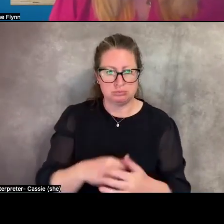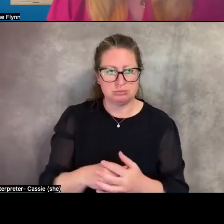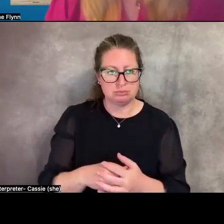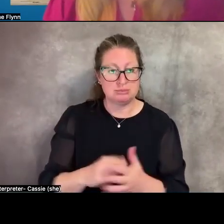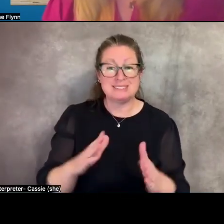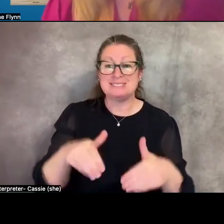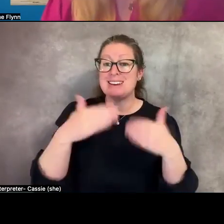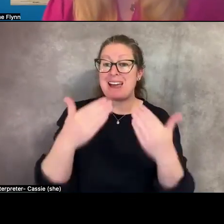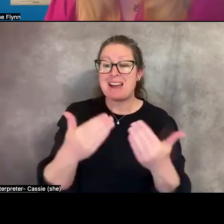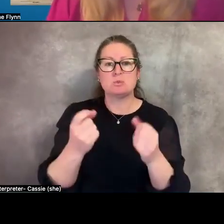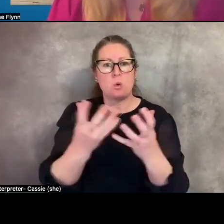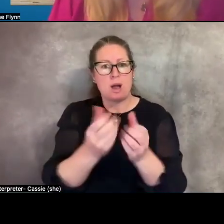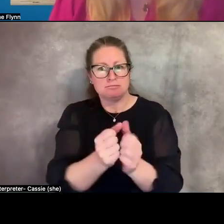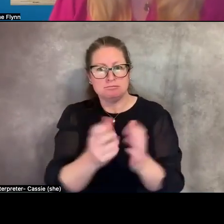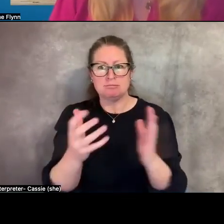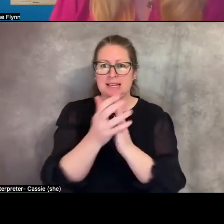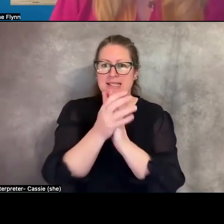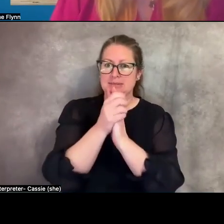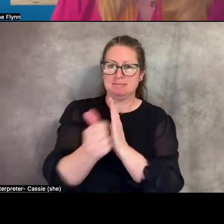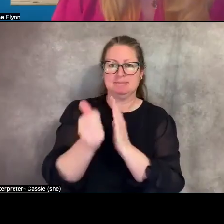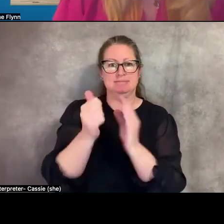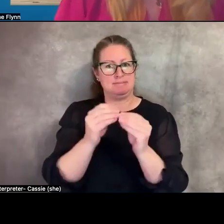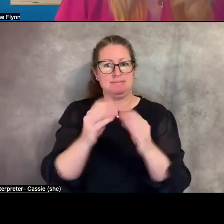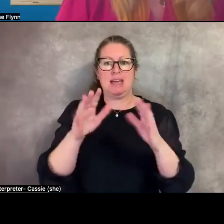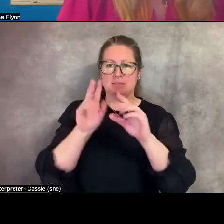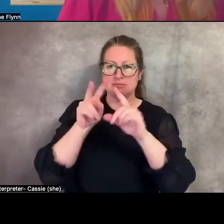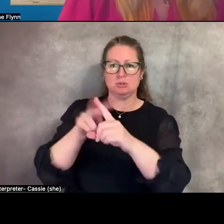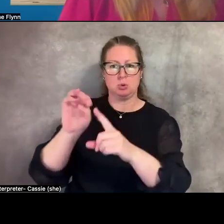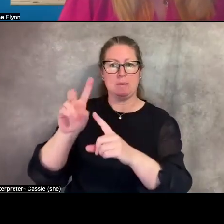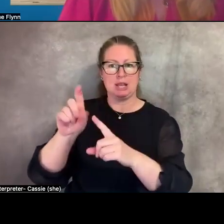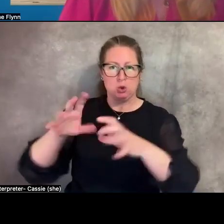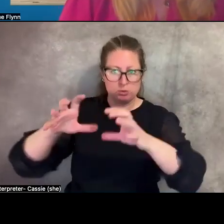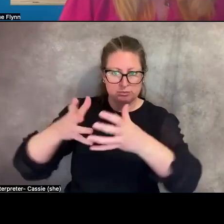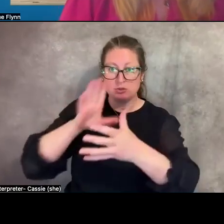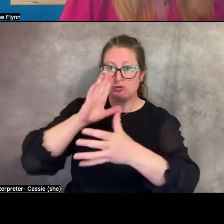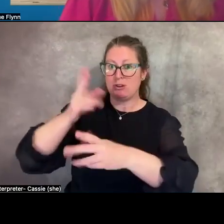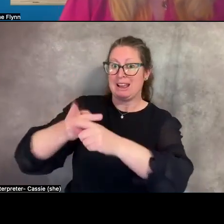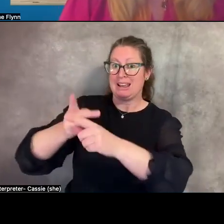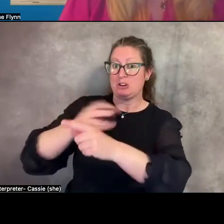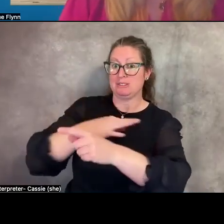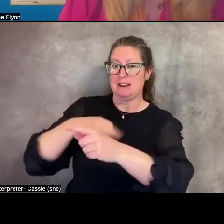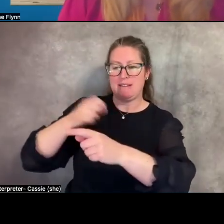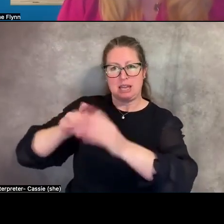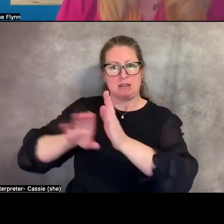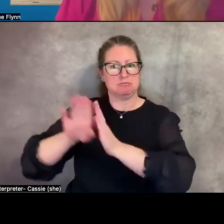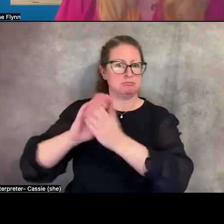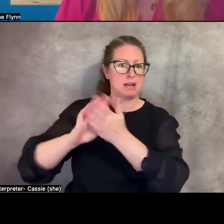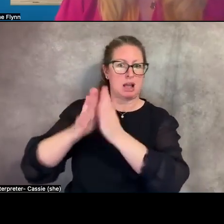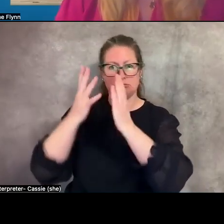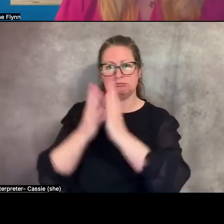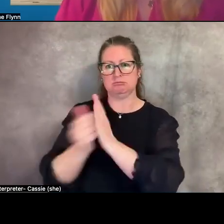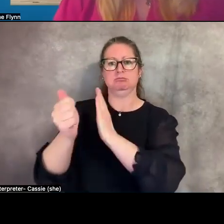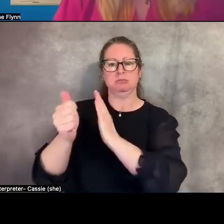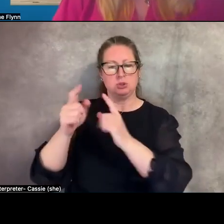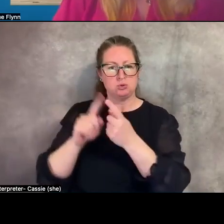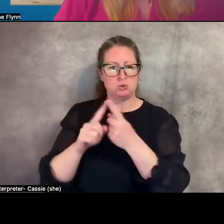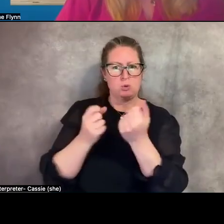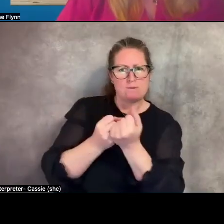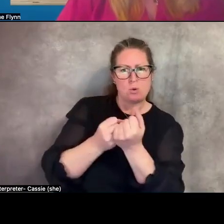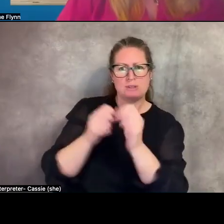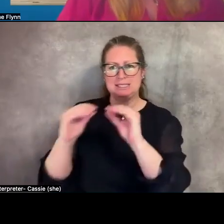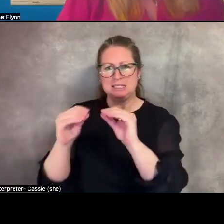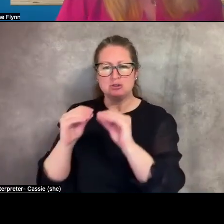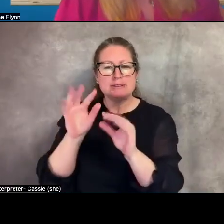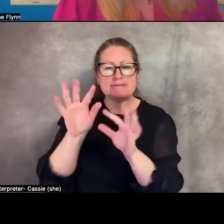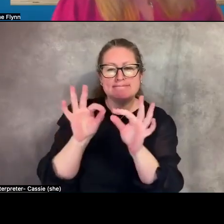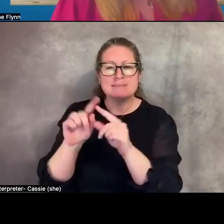expand DBT skills into the milieu so the direct care staff develop competence in teaching and reinforcing selected skills on